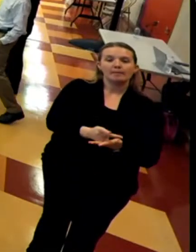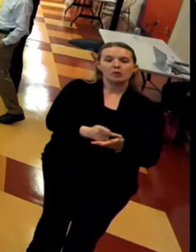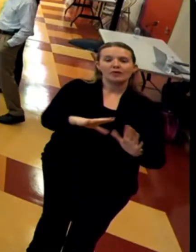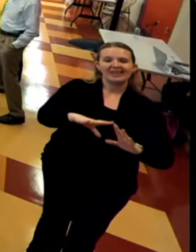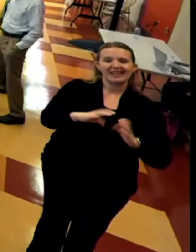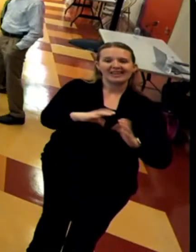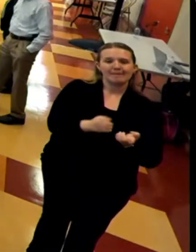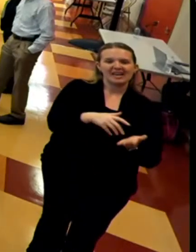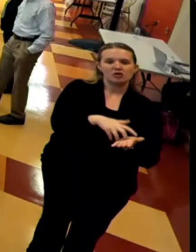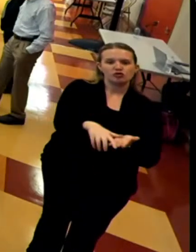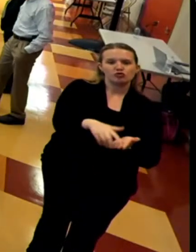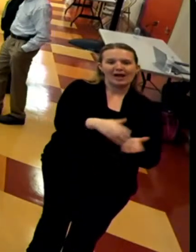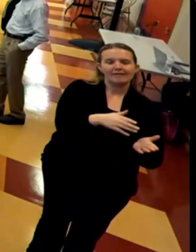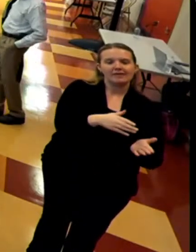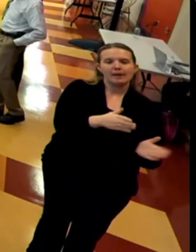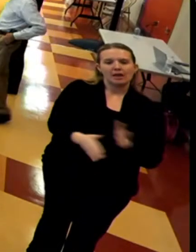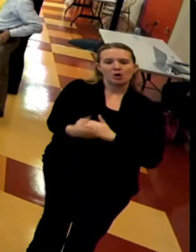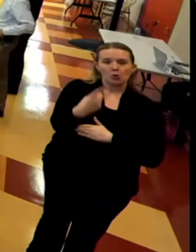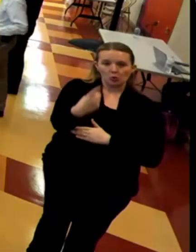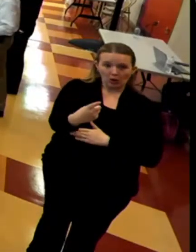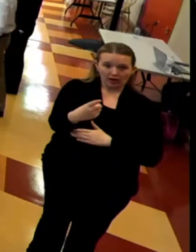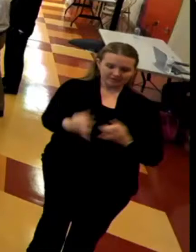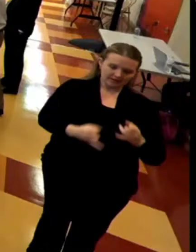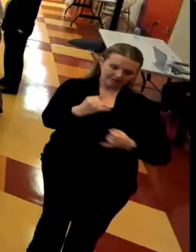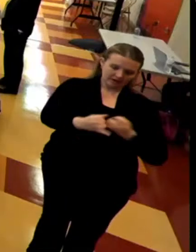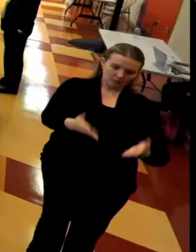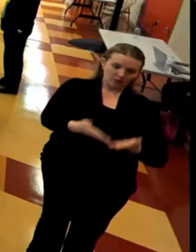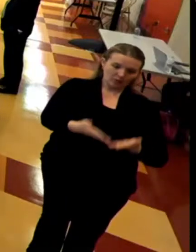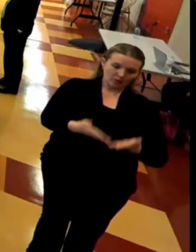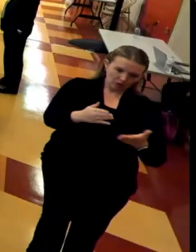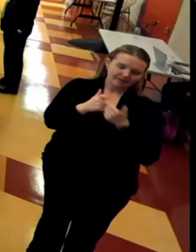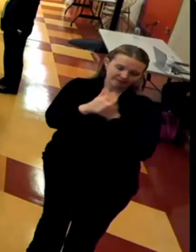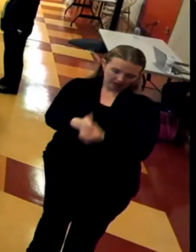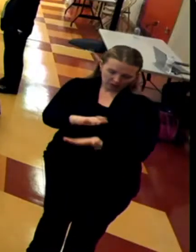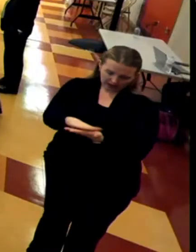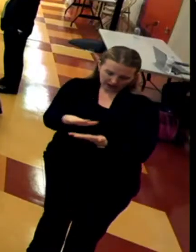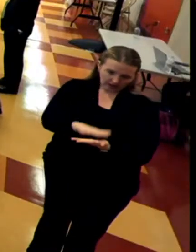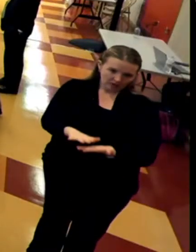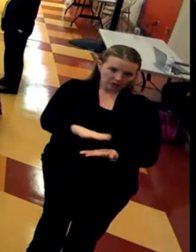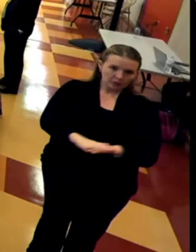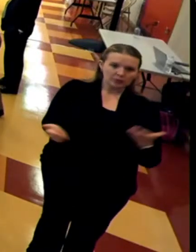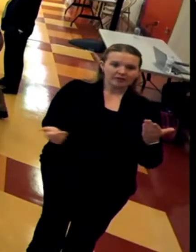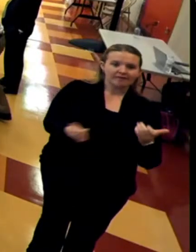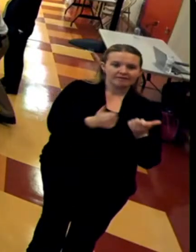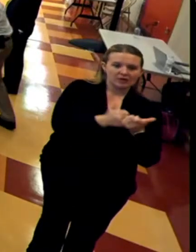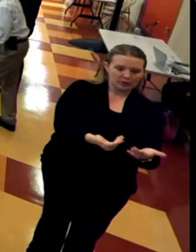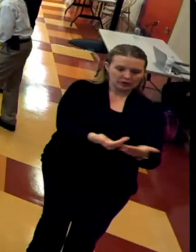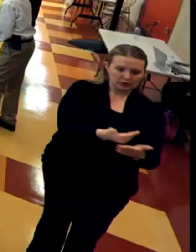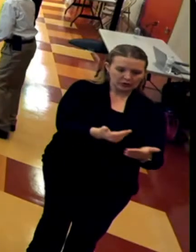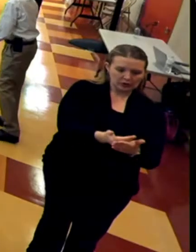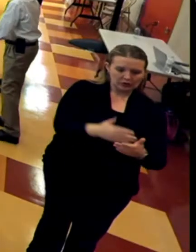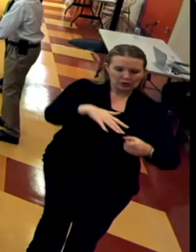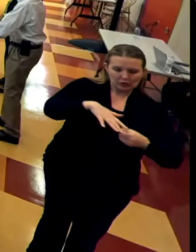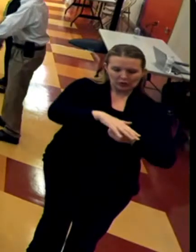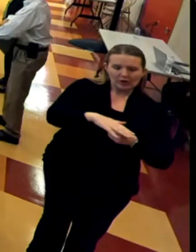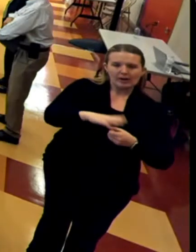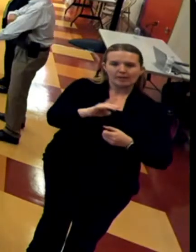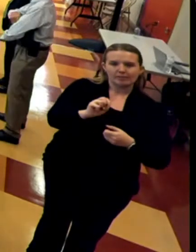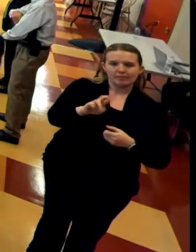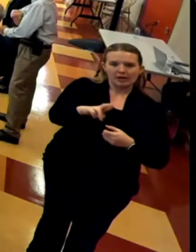plan 1 as final proposed plan, subject to cleanup to reconcile new county voter precinct